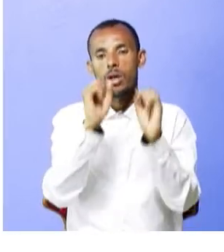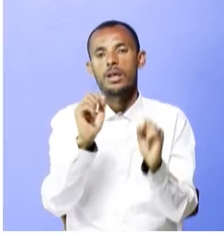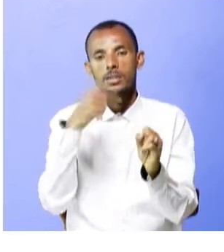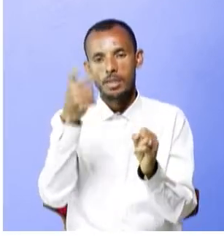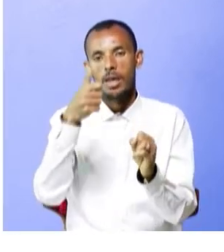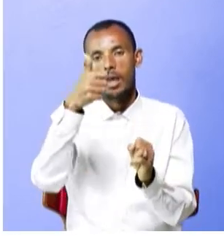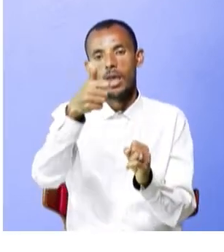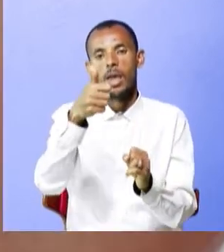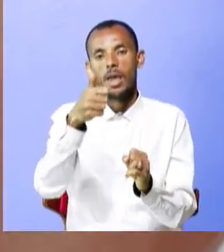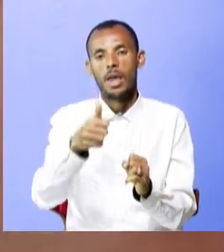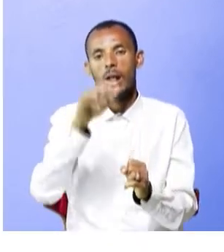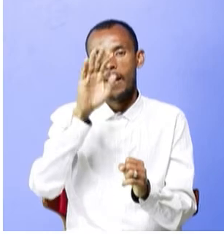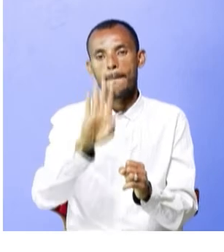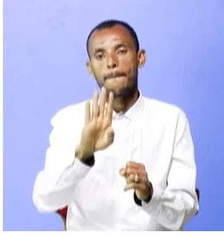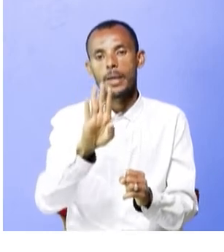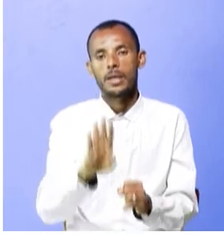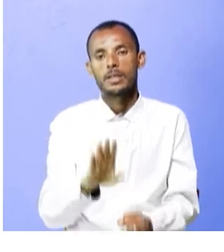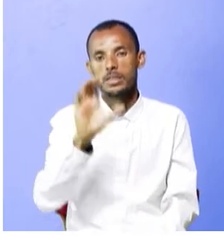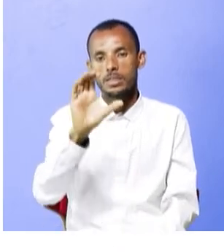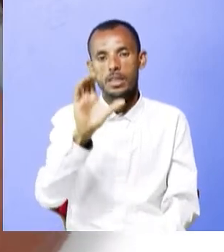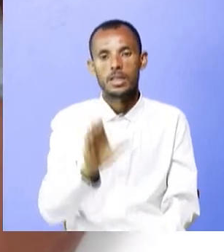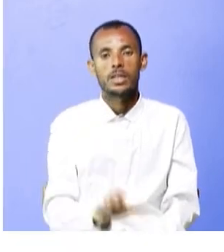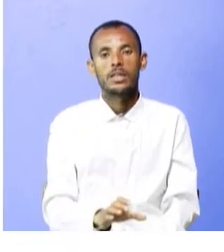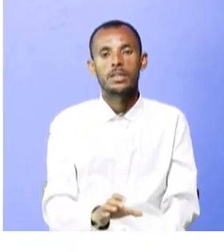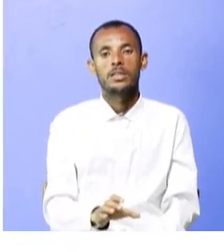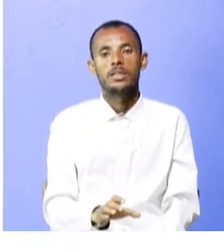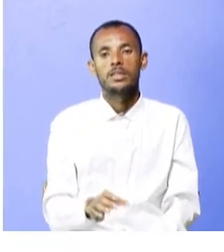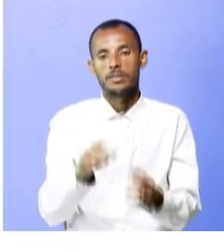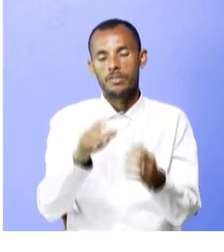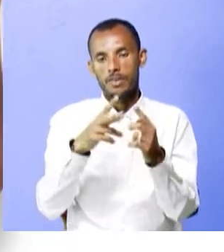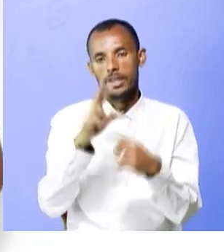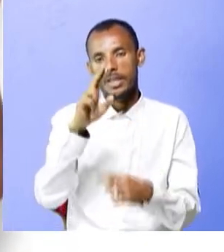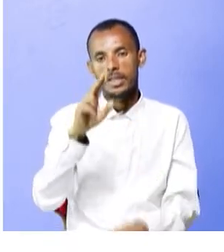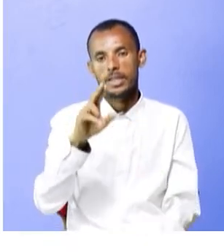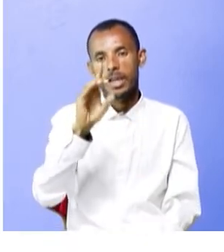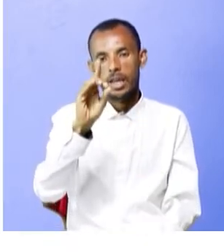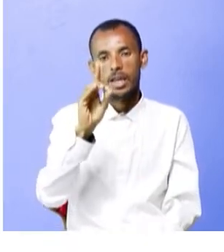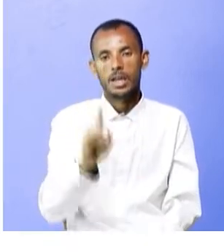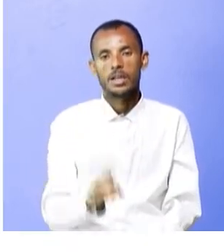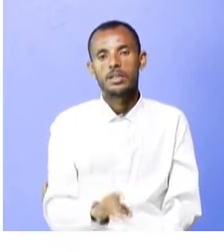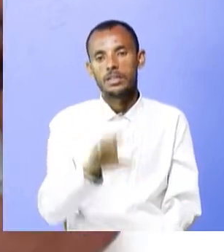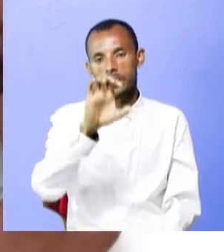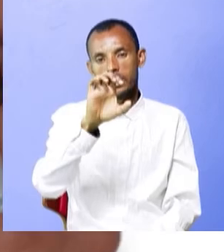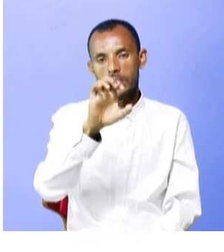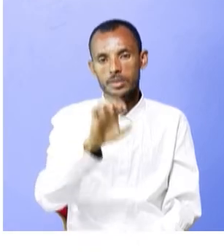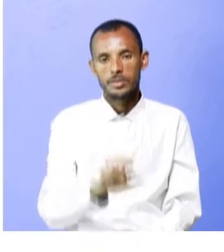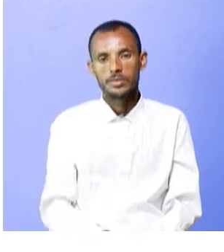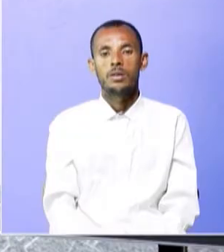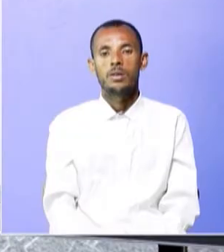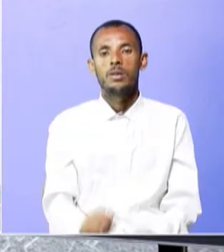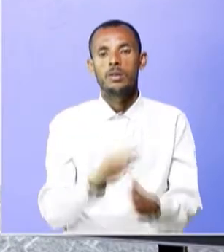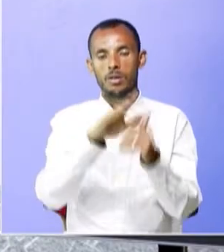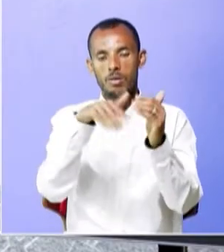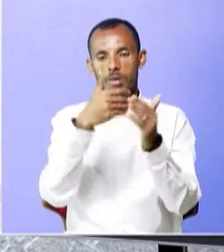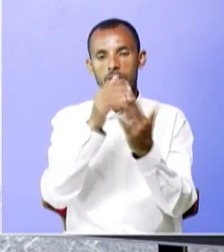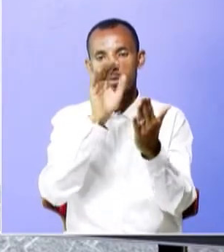A, B, C, this vertex is say D, and this is E. Okay,